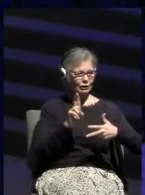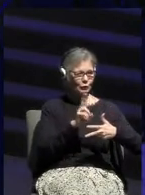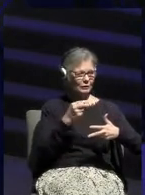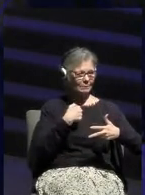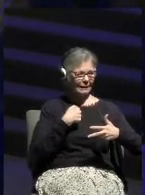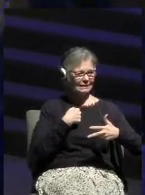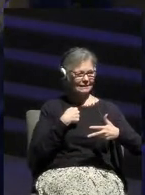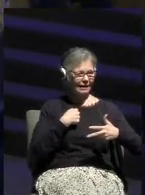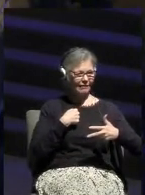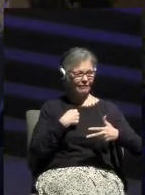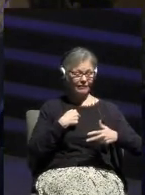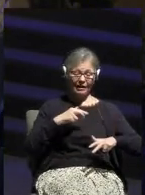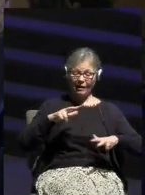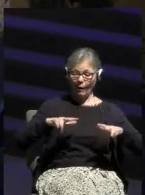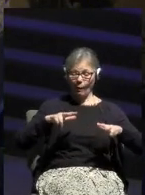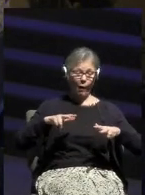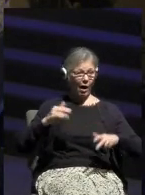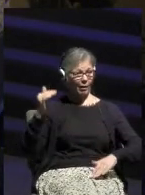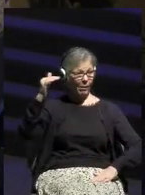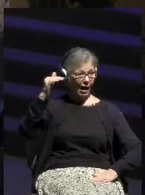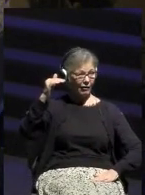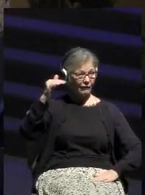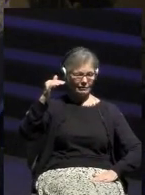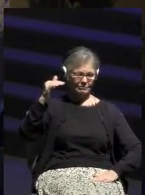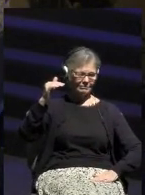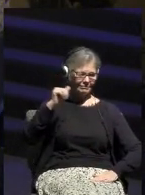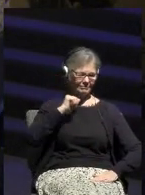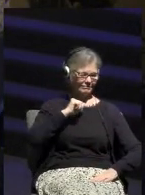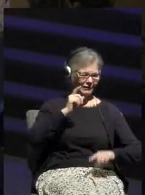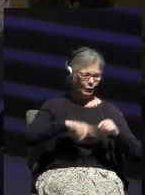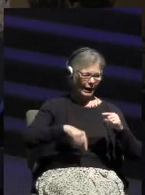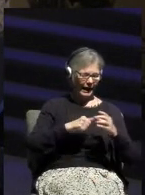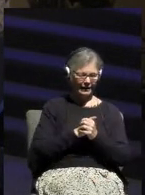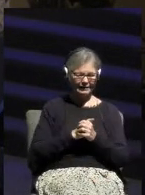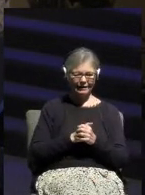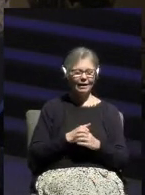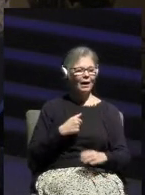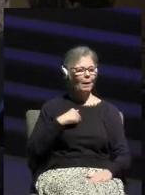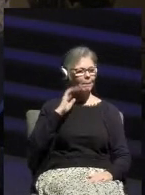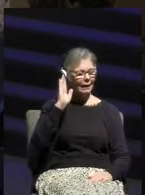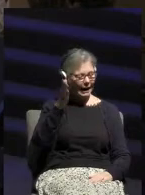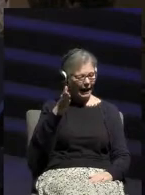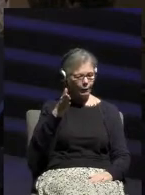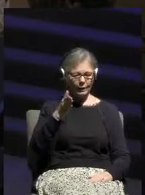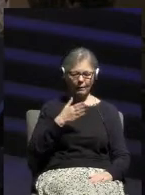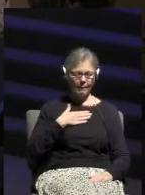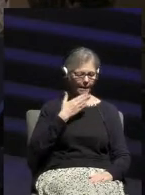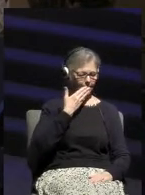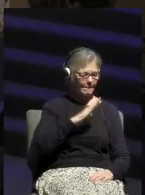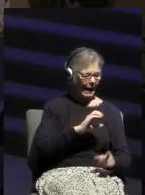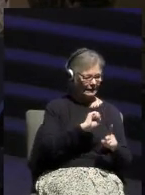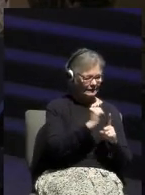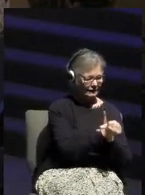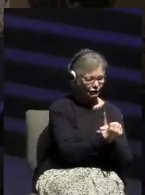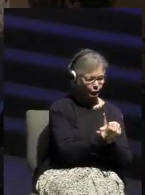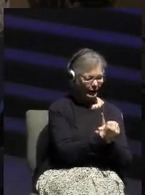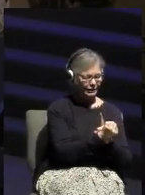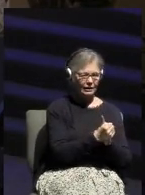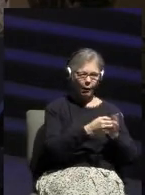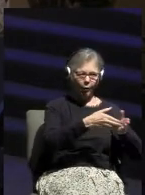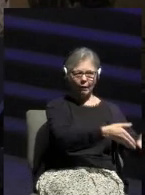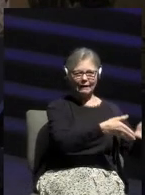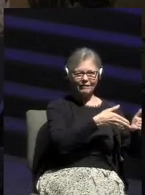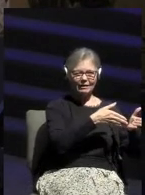walk above, but we know what that means, walk above. Right? I want to rise above the situations in my life. I can't do that if